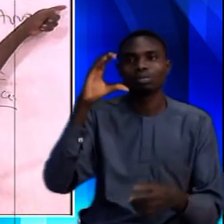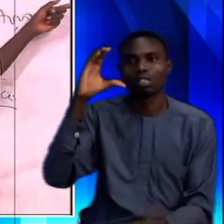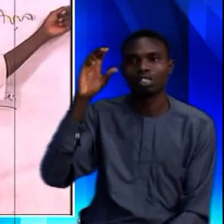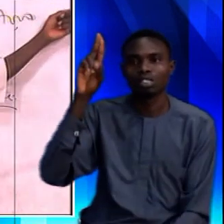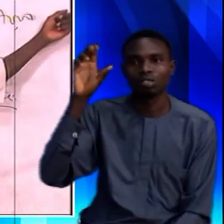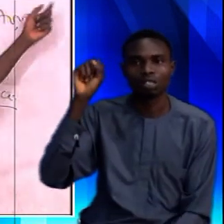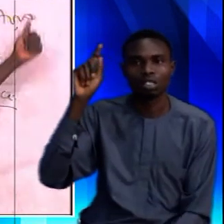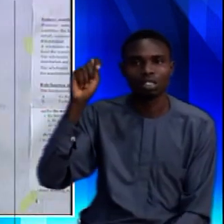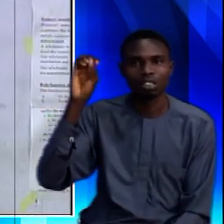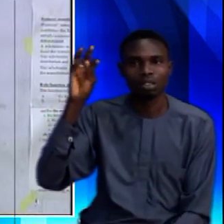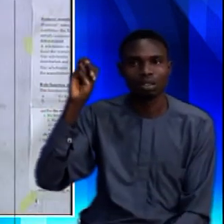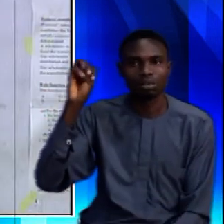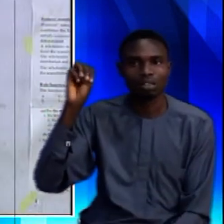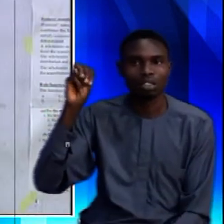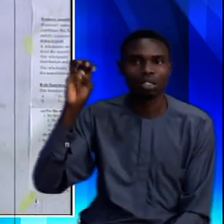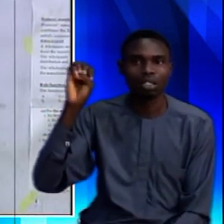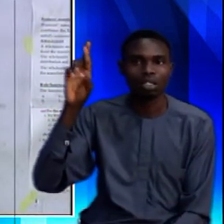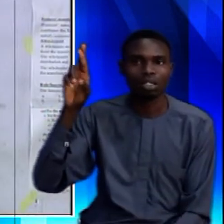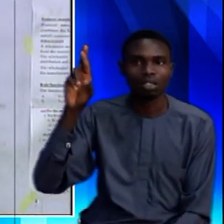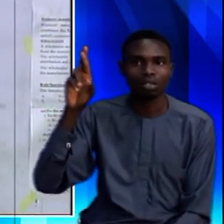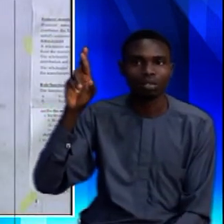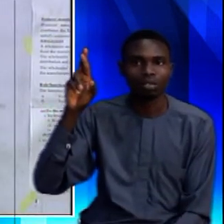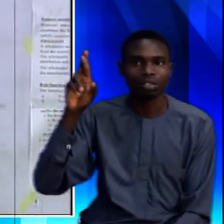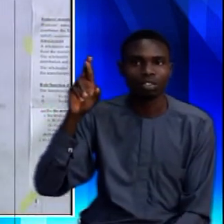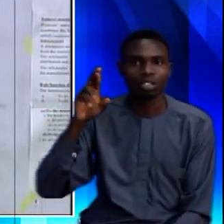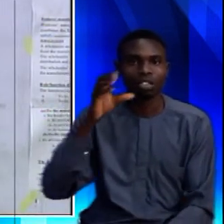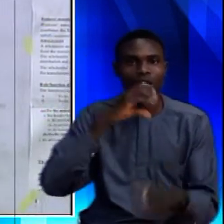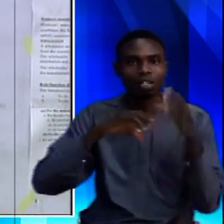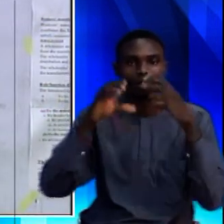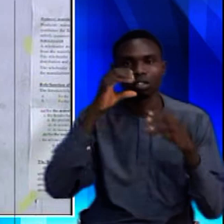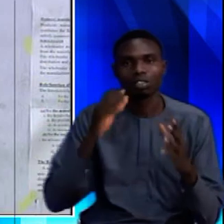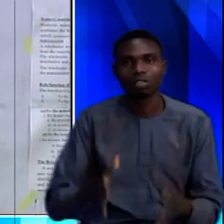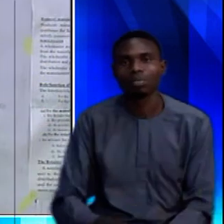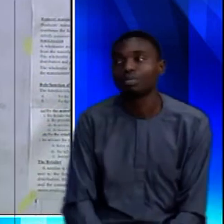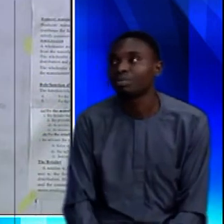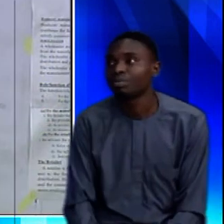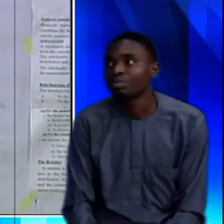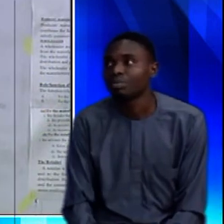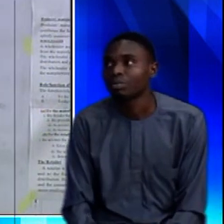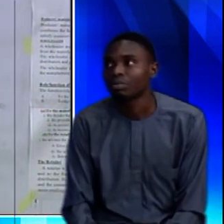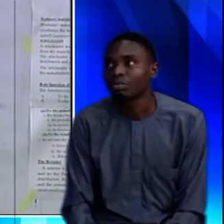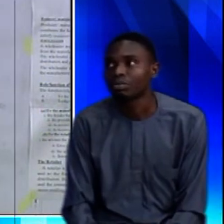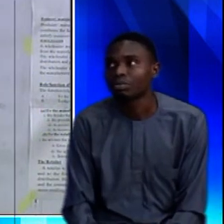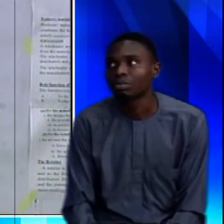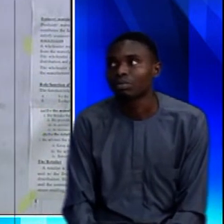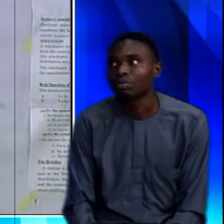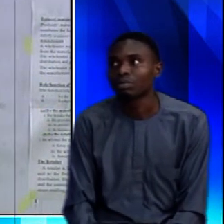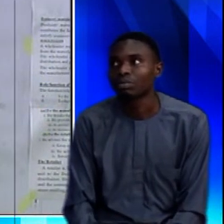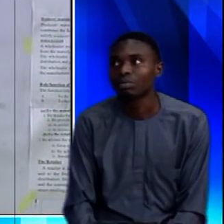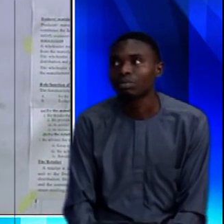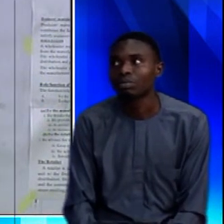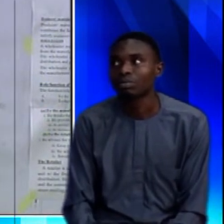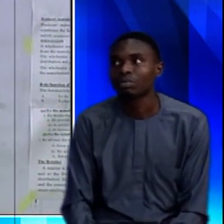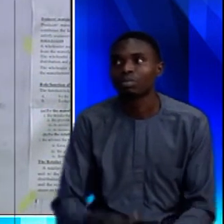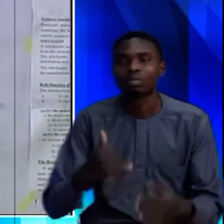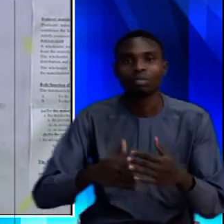this is what I have. I want you to give me the good that worth this. Then he may even agree and give it to him. After the next time when he call, he will still